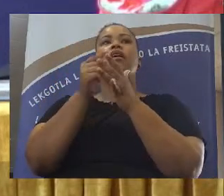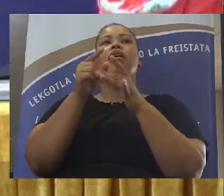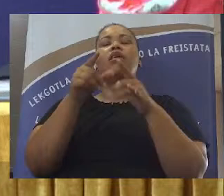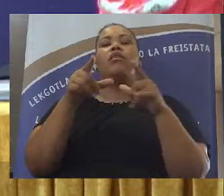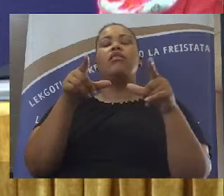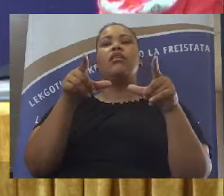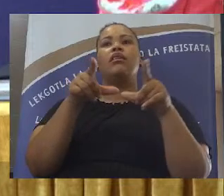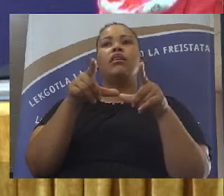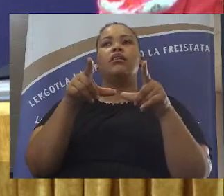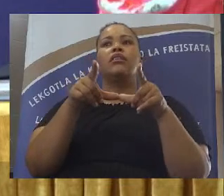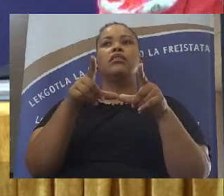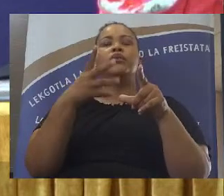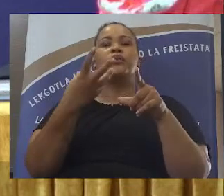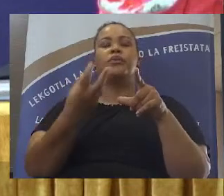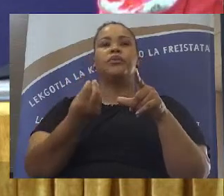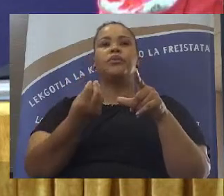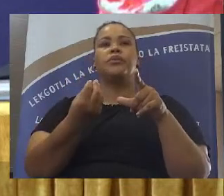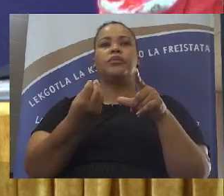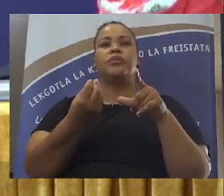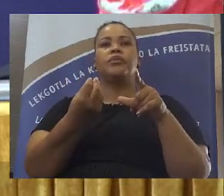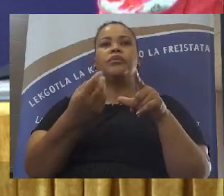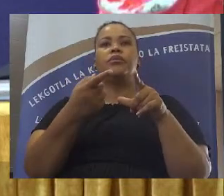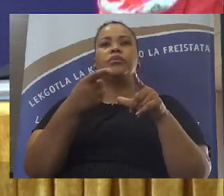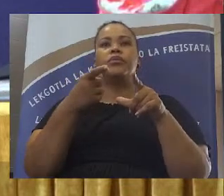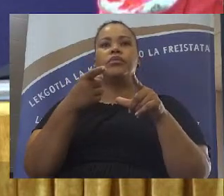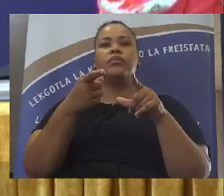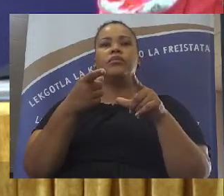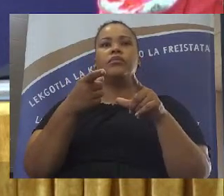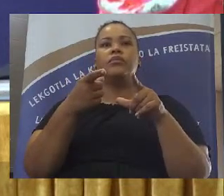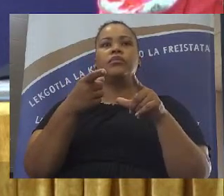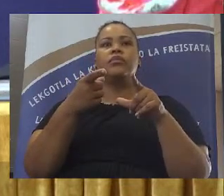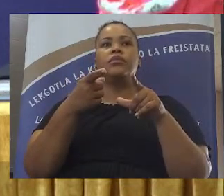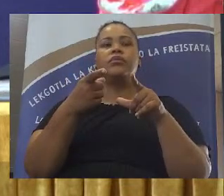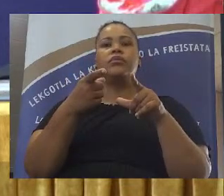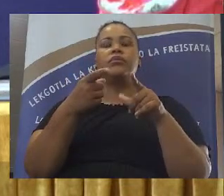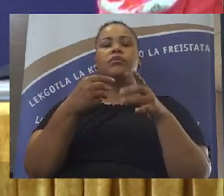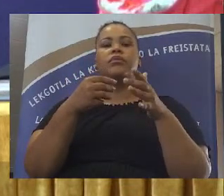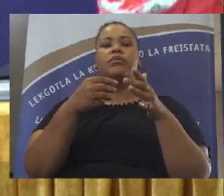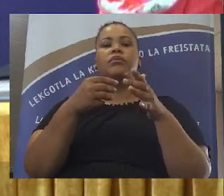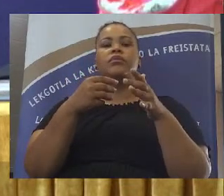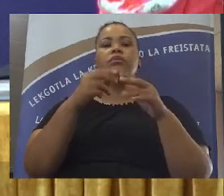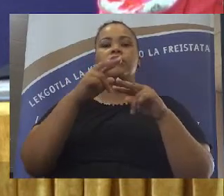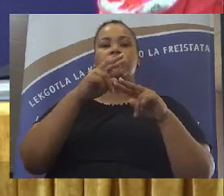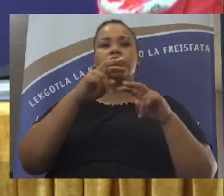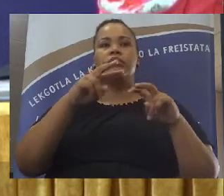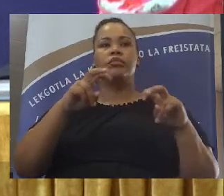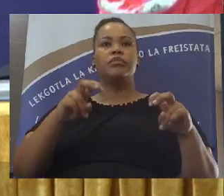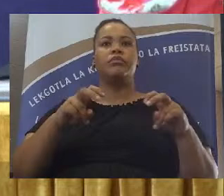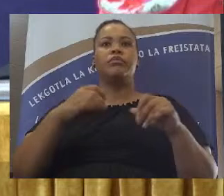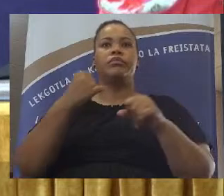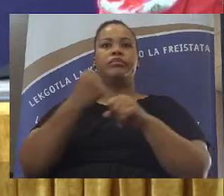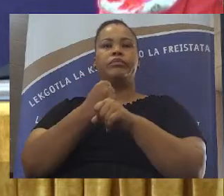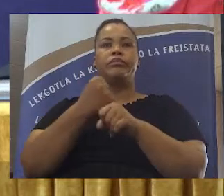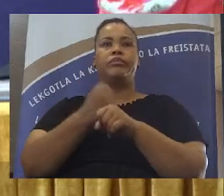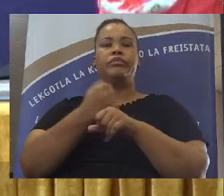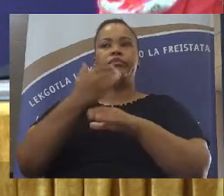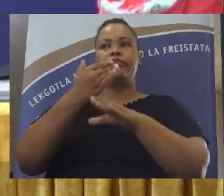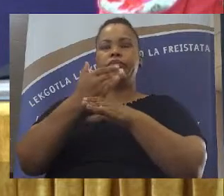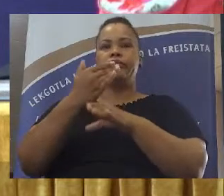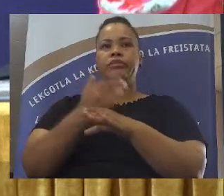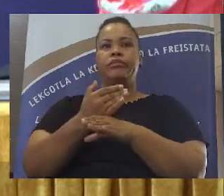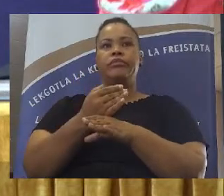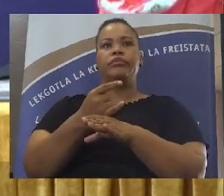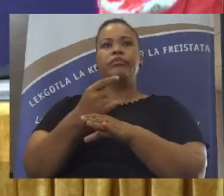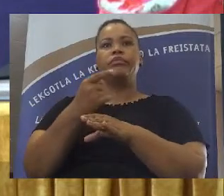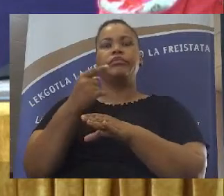or petroleum right who conducts reconnaissance, exploration, production, operations to